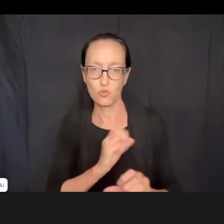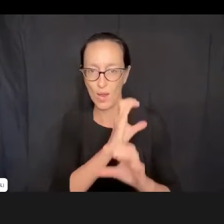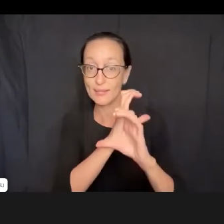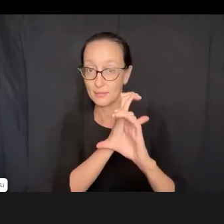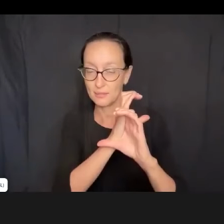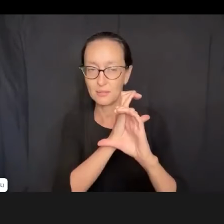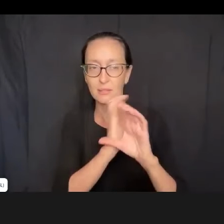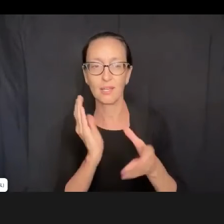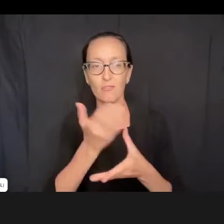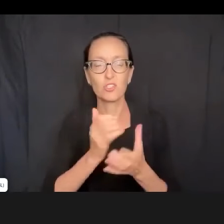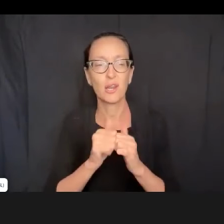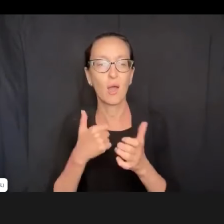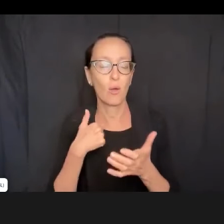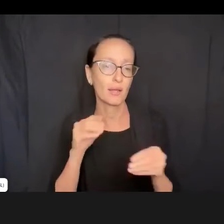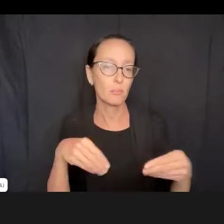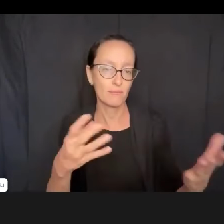the Prepare model.